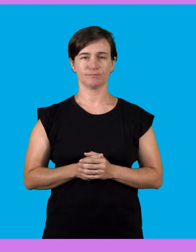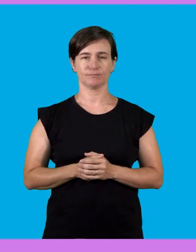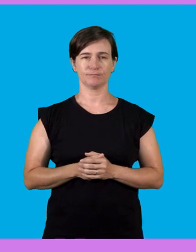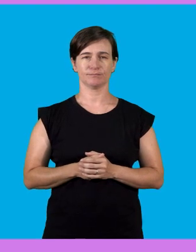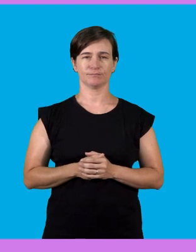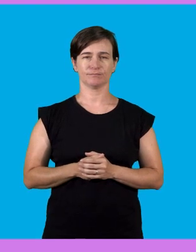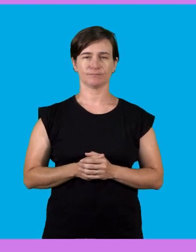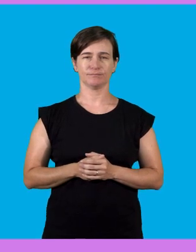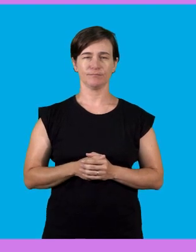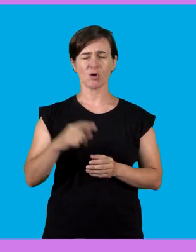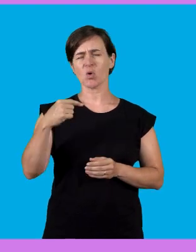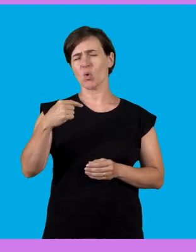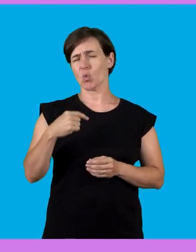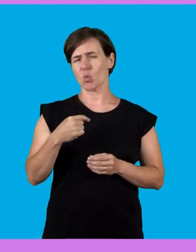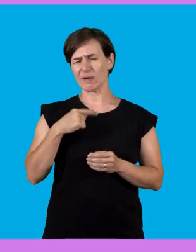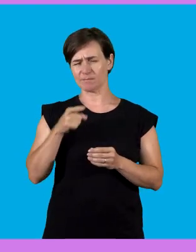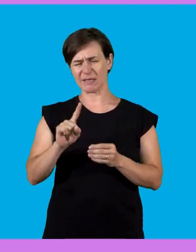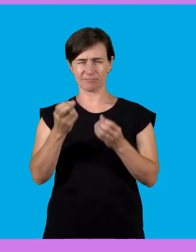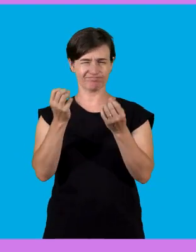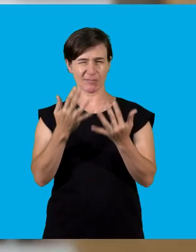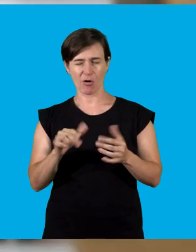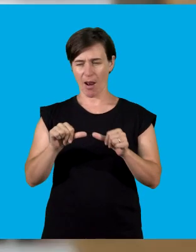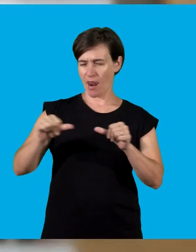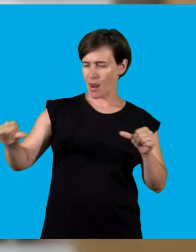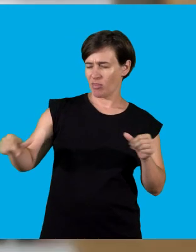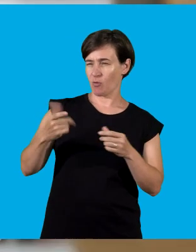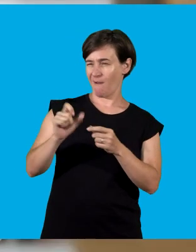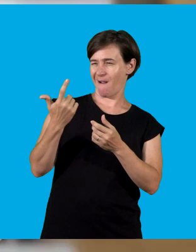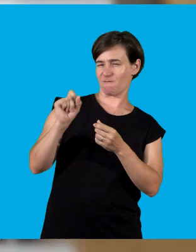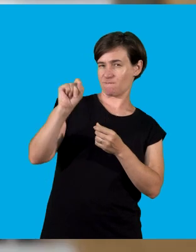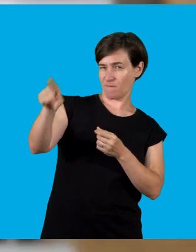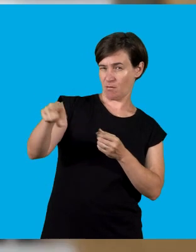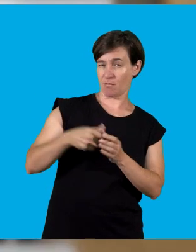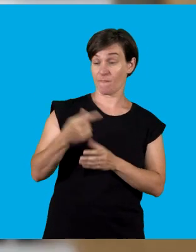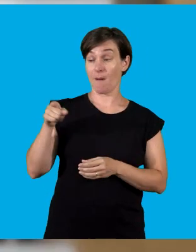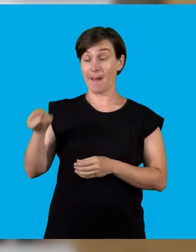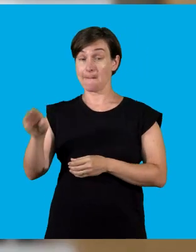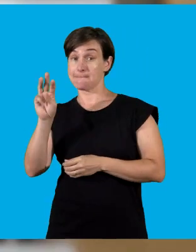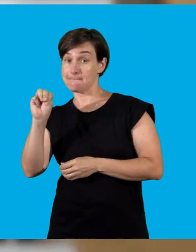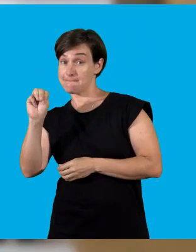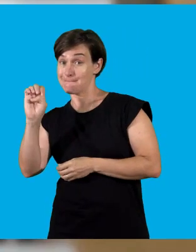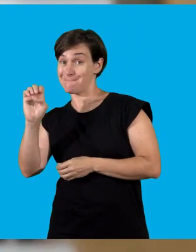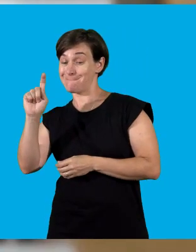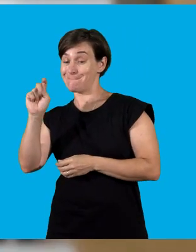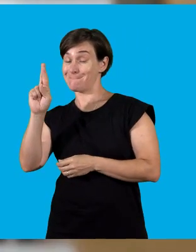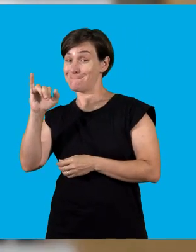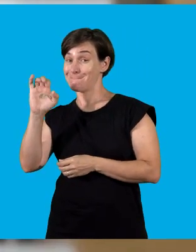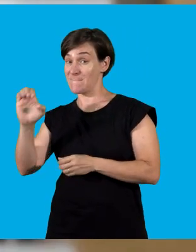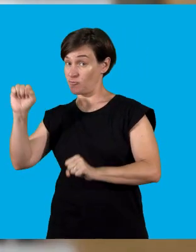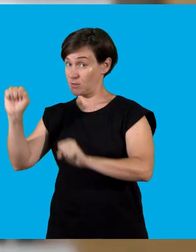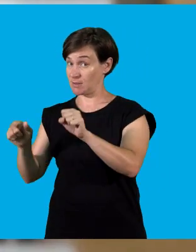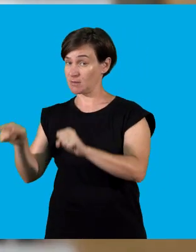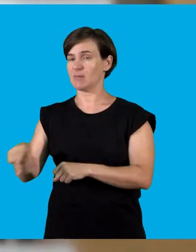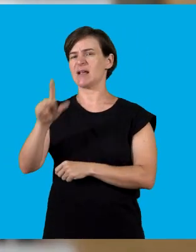So, when we work with length and distance, especially in the metric system, we are going to work with